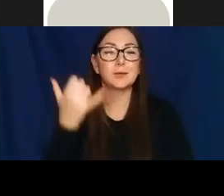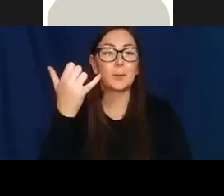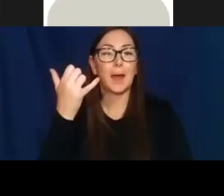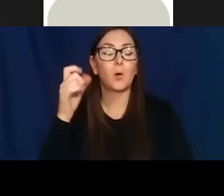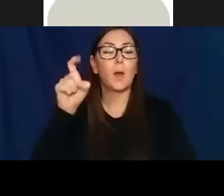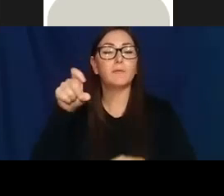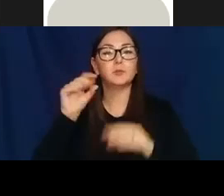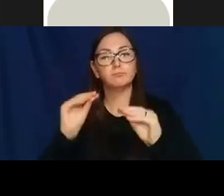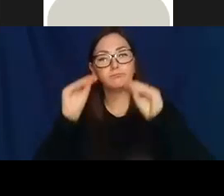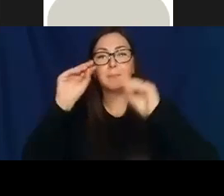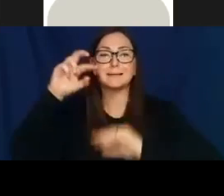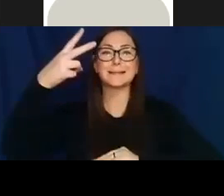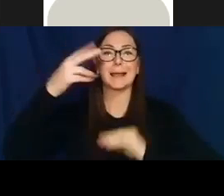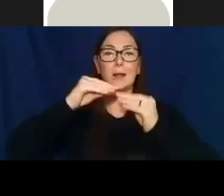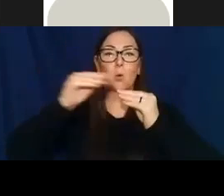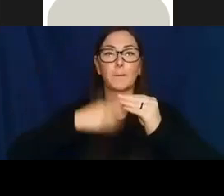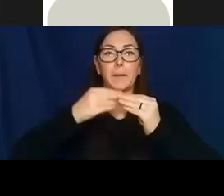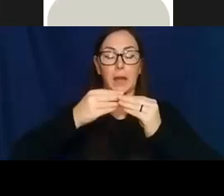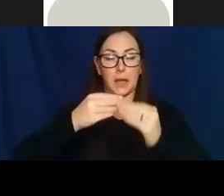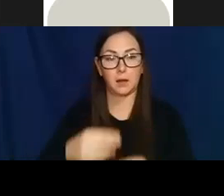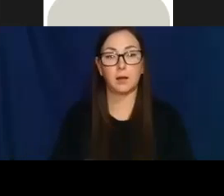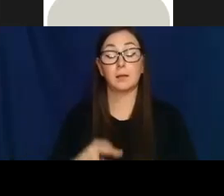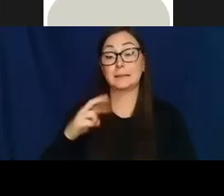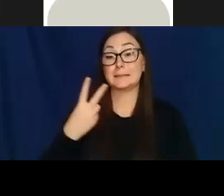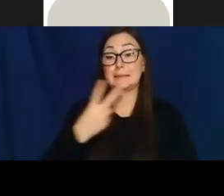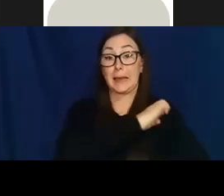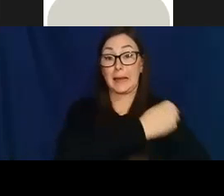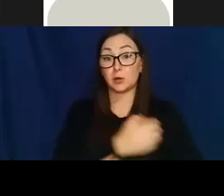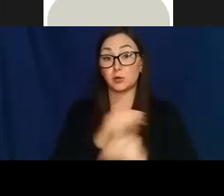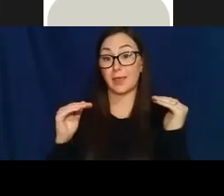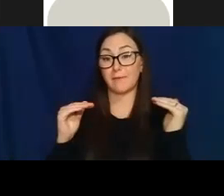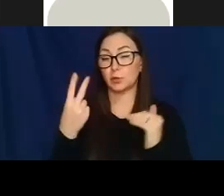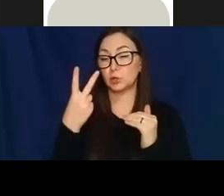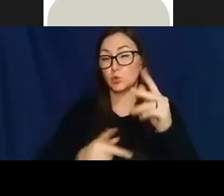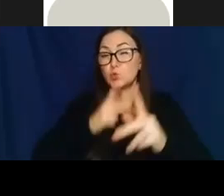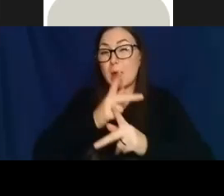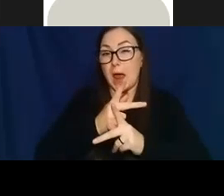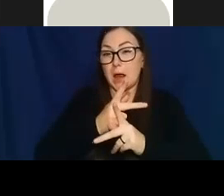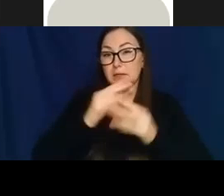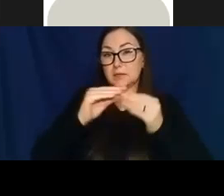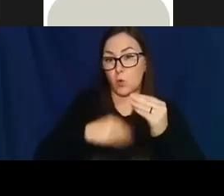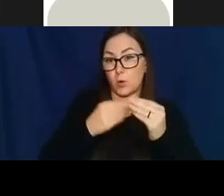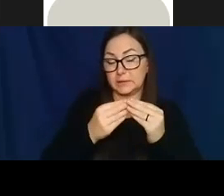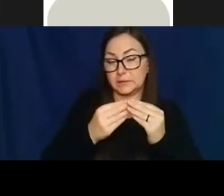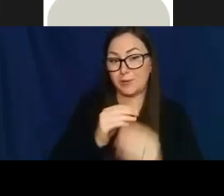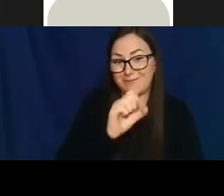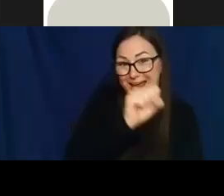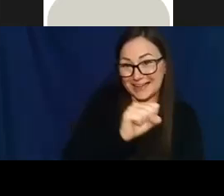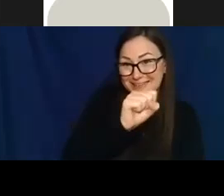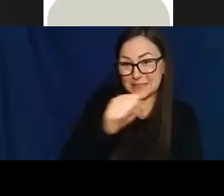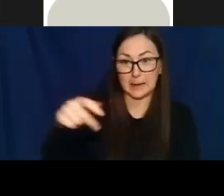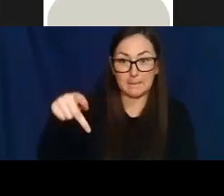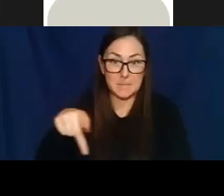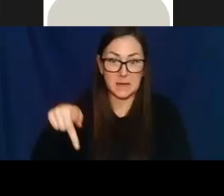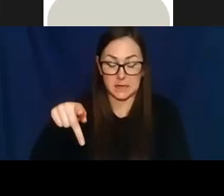Hence we have, and in the second energy level, we have 2 types of orbits. We have the s and the p. Again, the